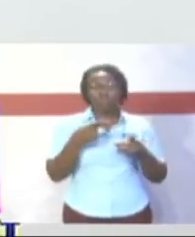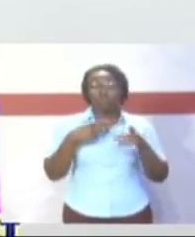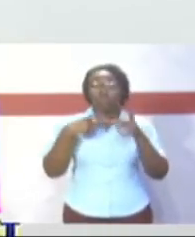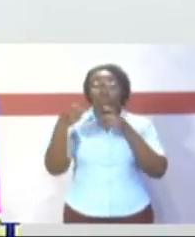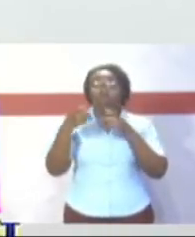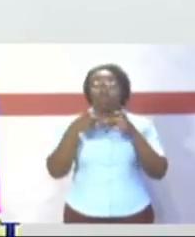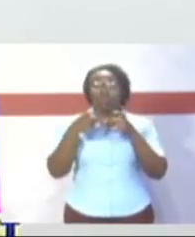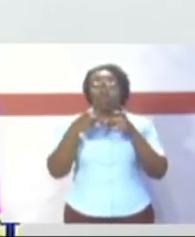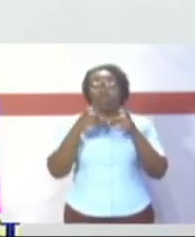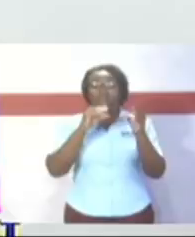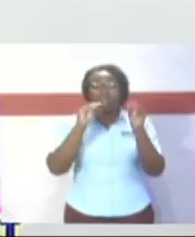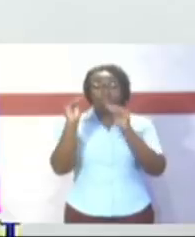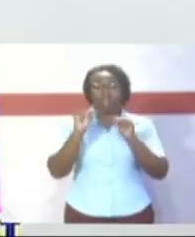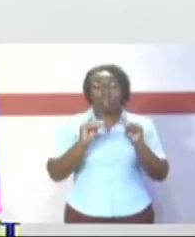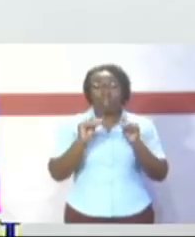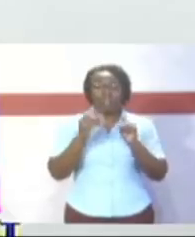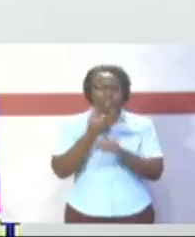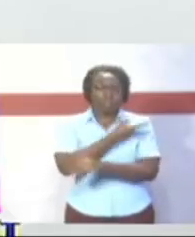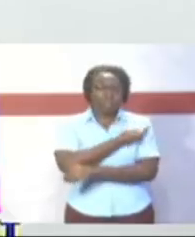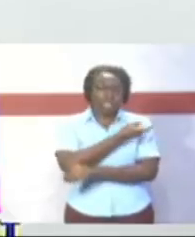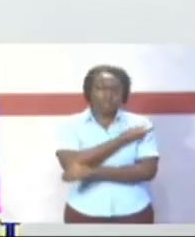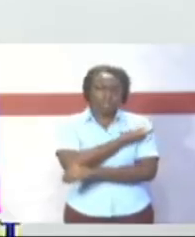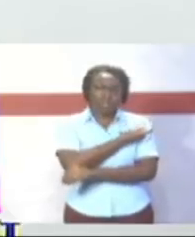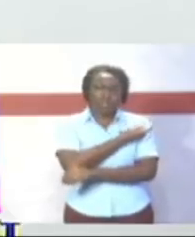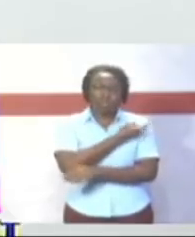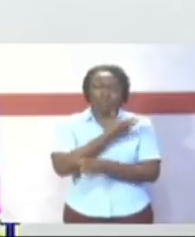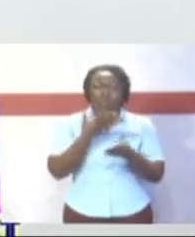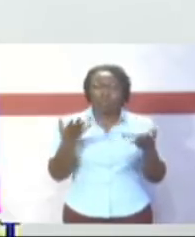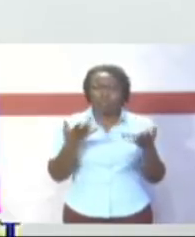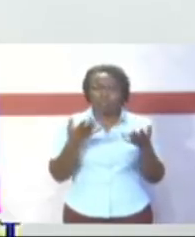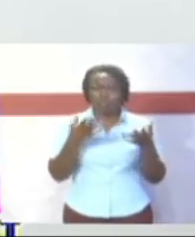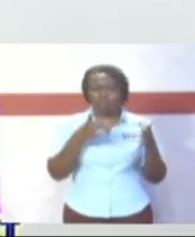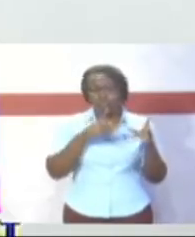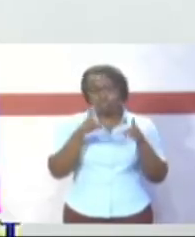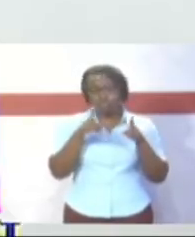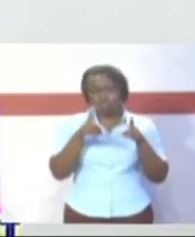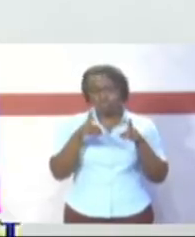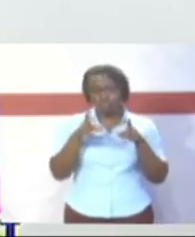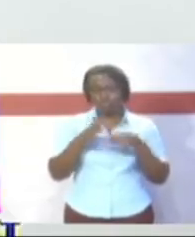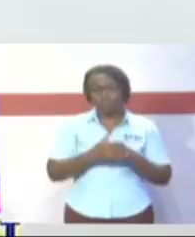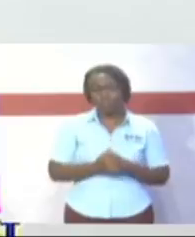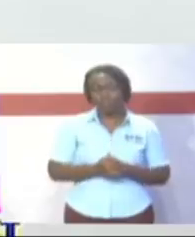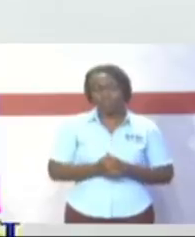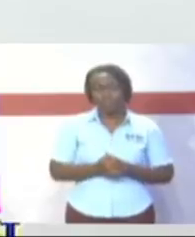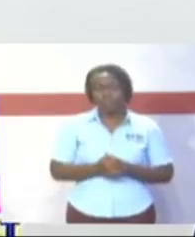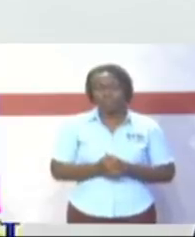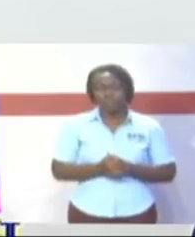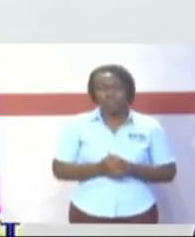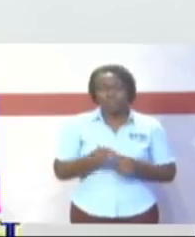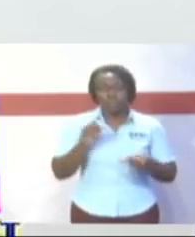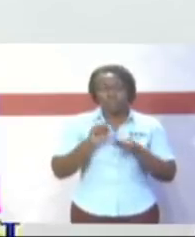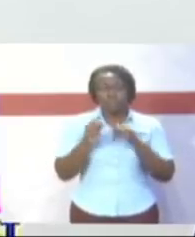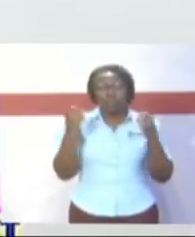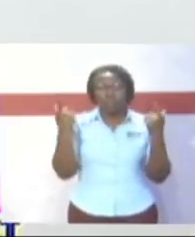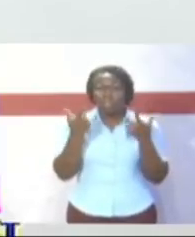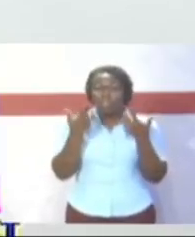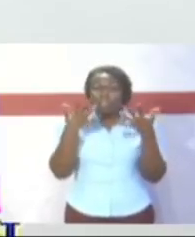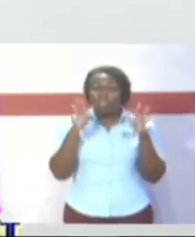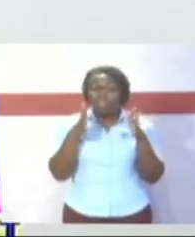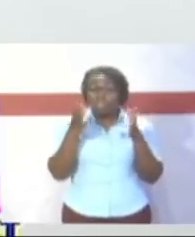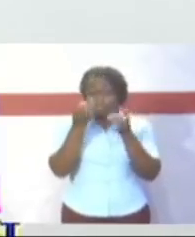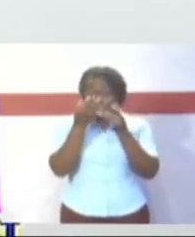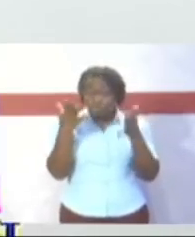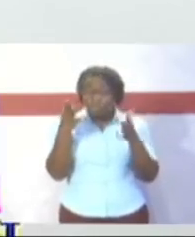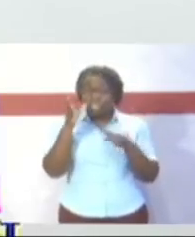vaccination efforts and implementing surge measures, which you might have learned from what CEO shared with us earlier. So all that being said,